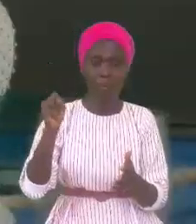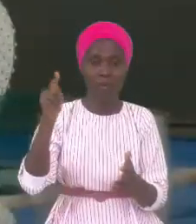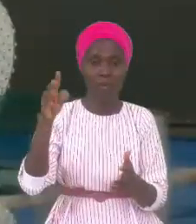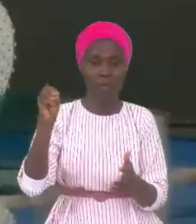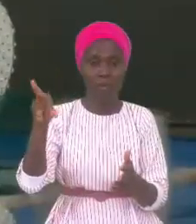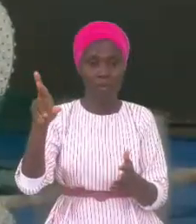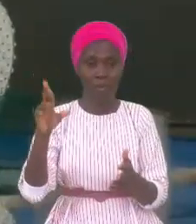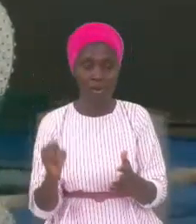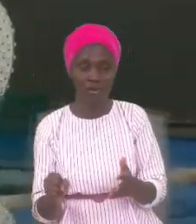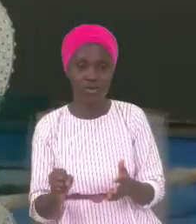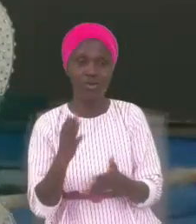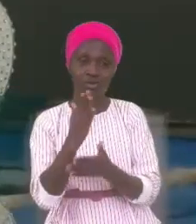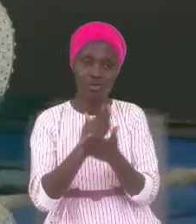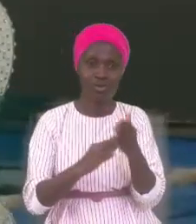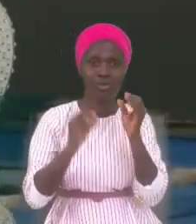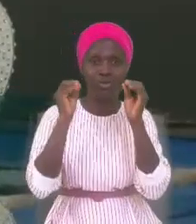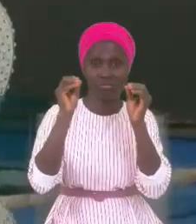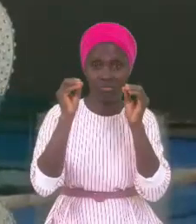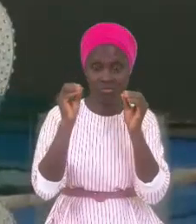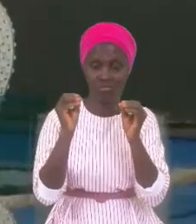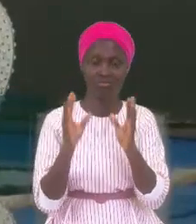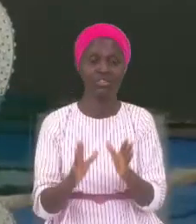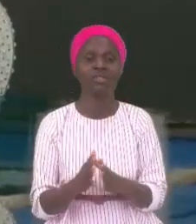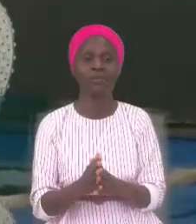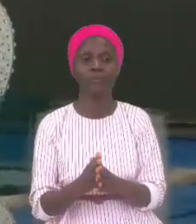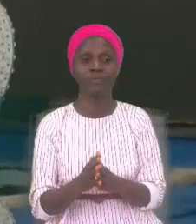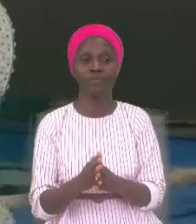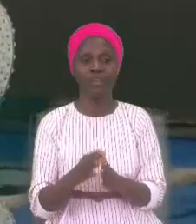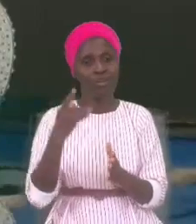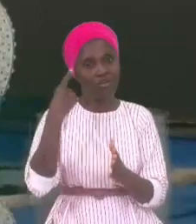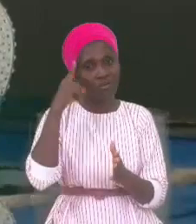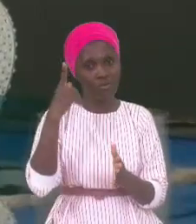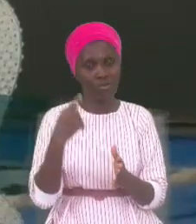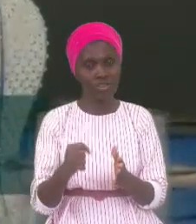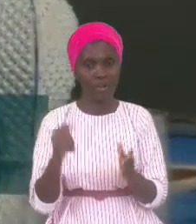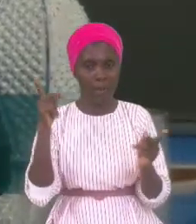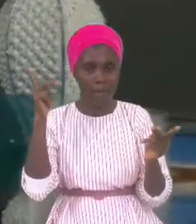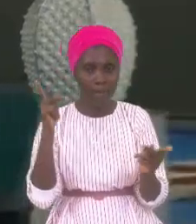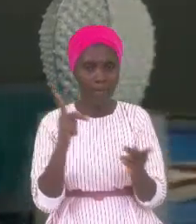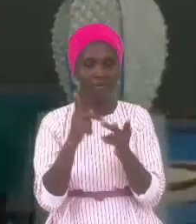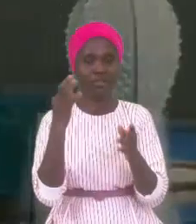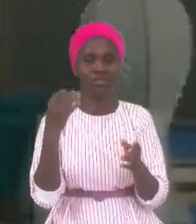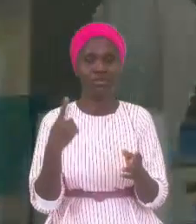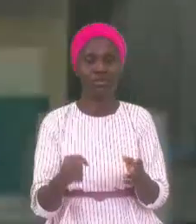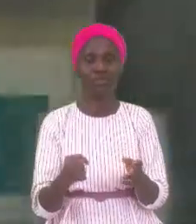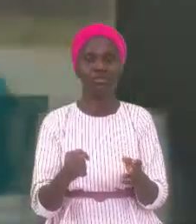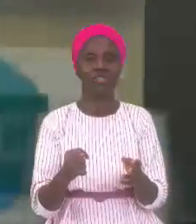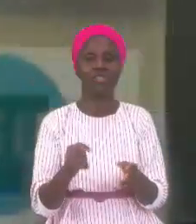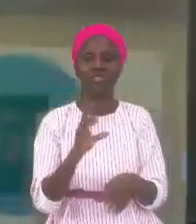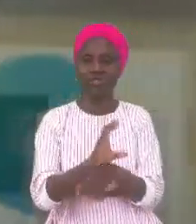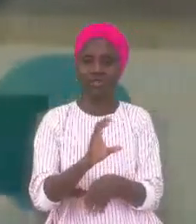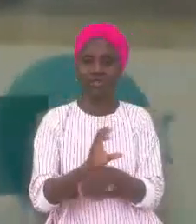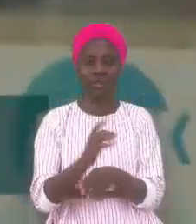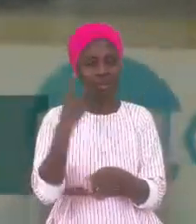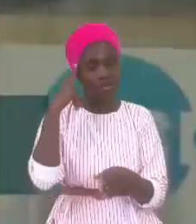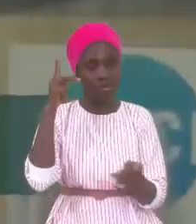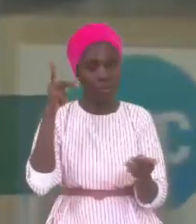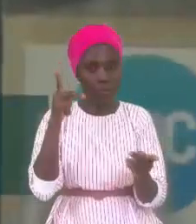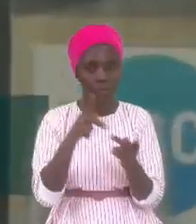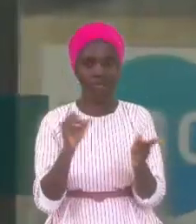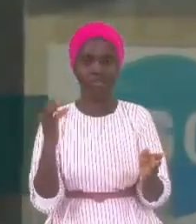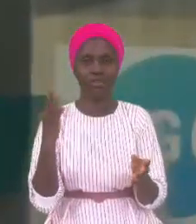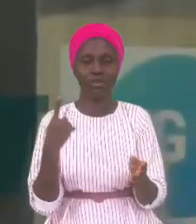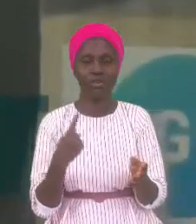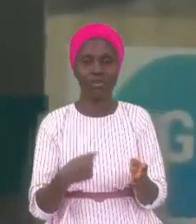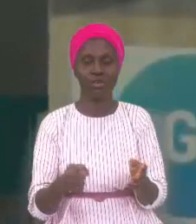12. In verse 12 it says, for the perfecting of the saints. For the perfecting of the saints. That's his